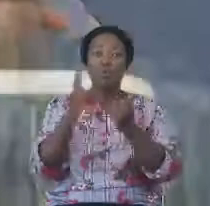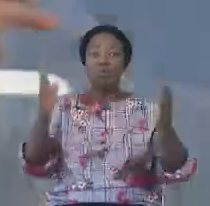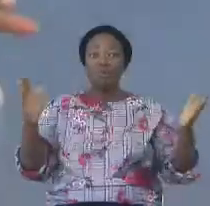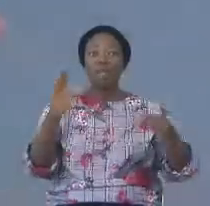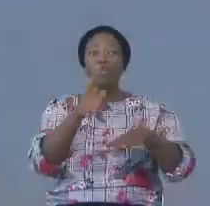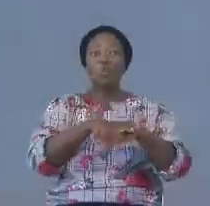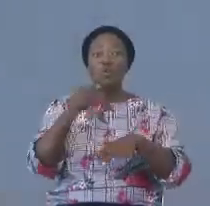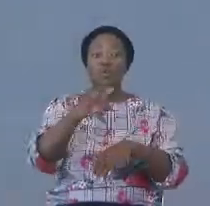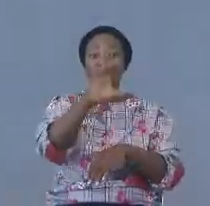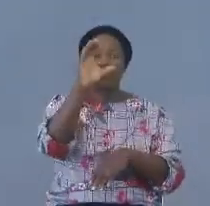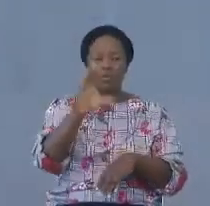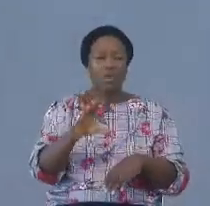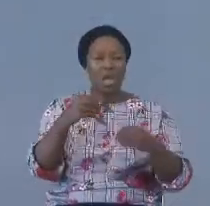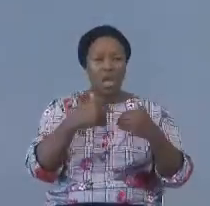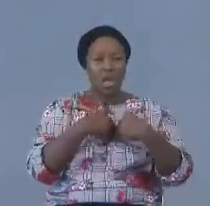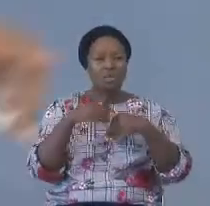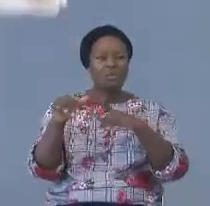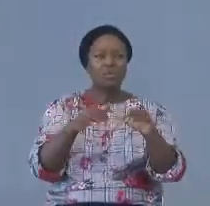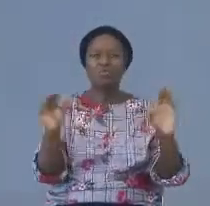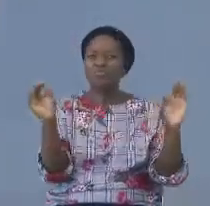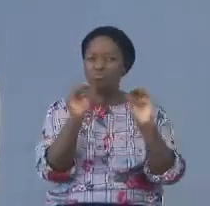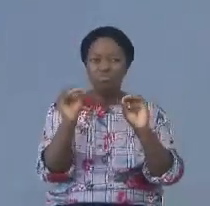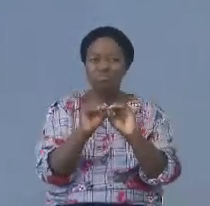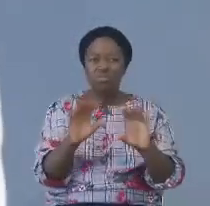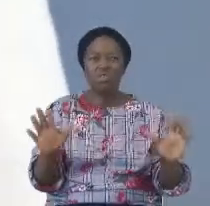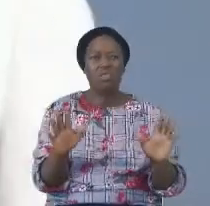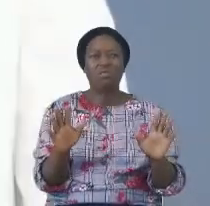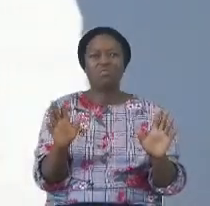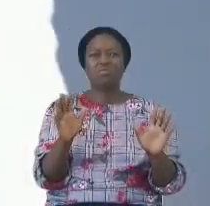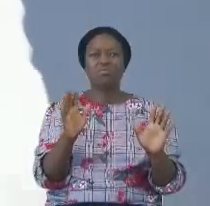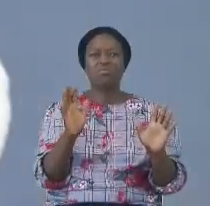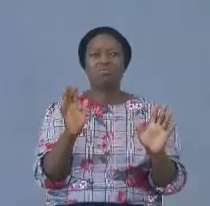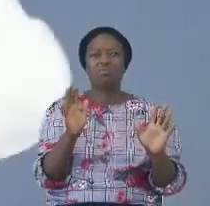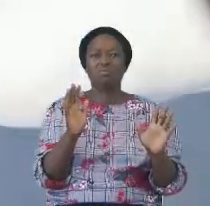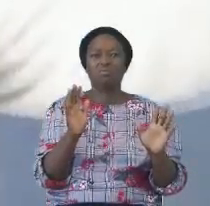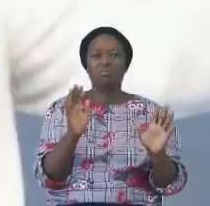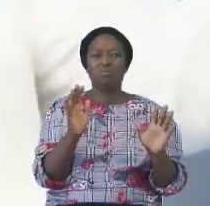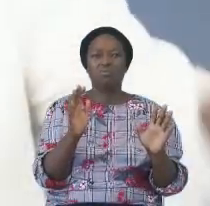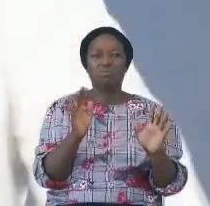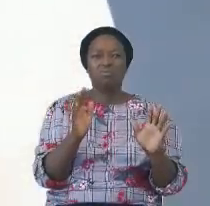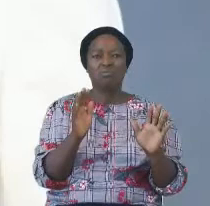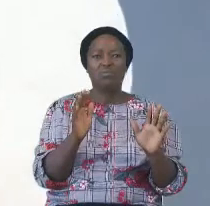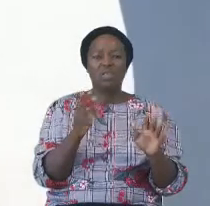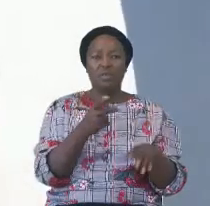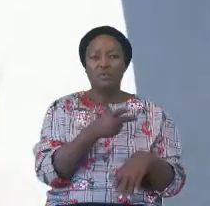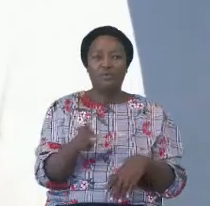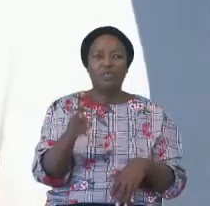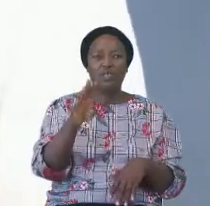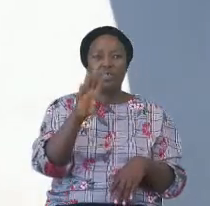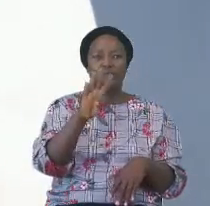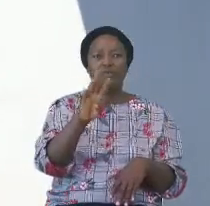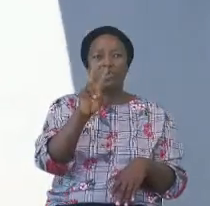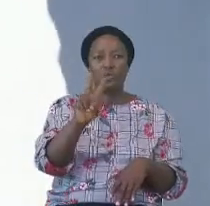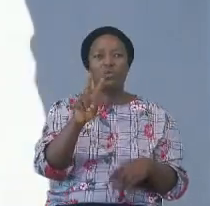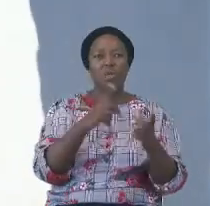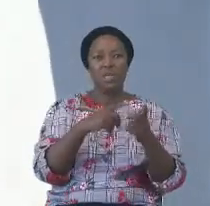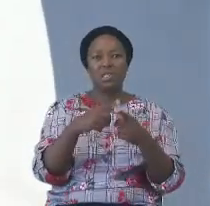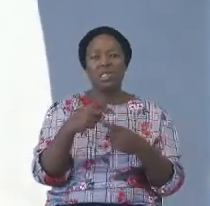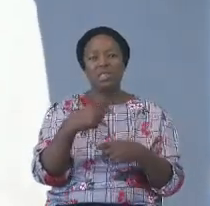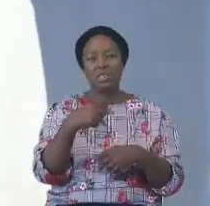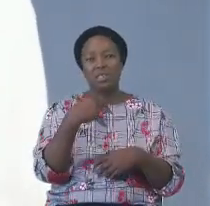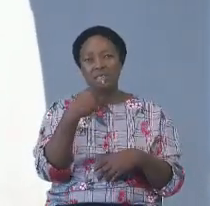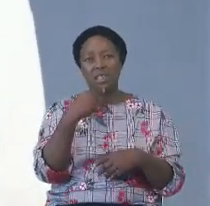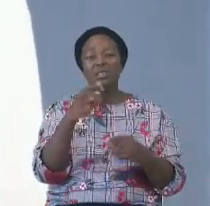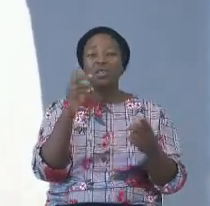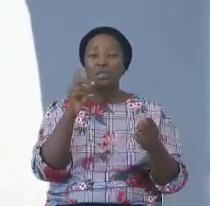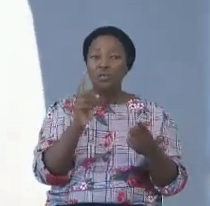man, this Christ crucified on the cross, he has done nothing amiss. Look